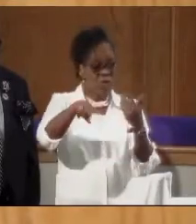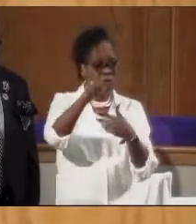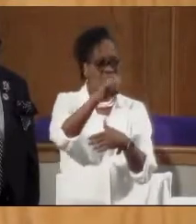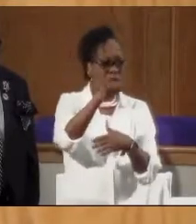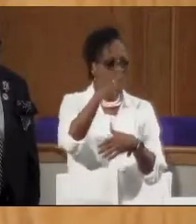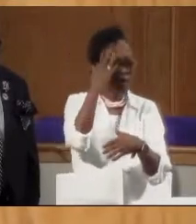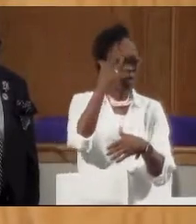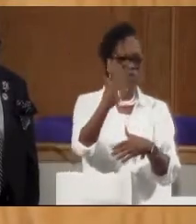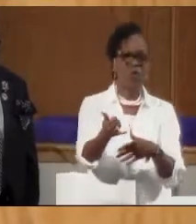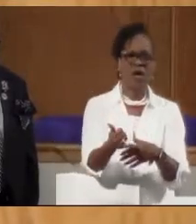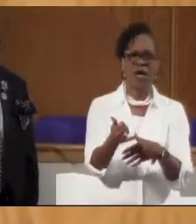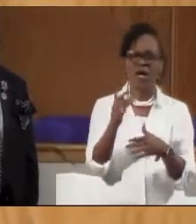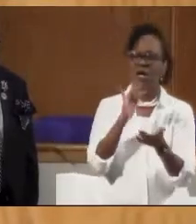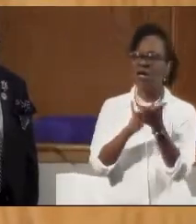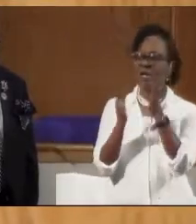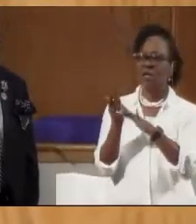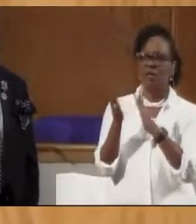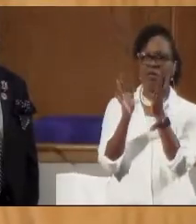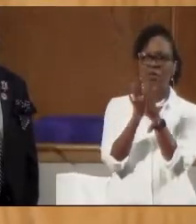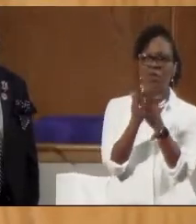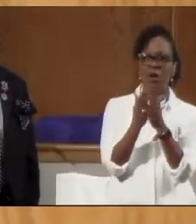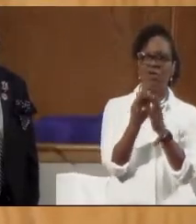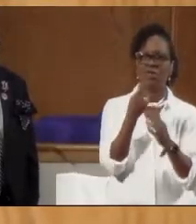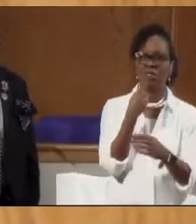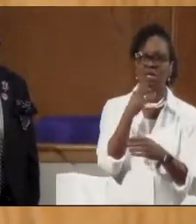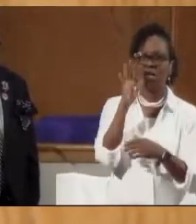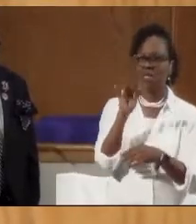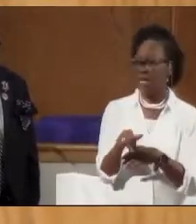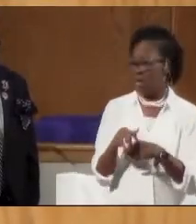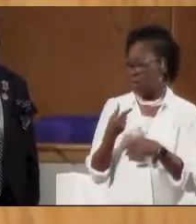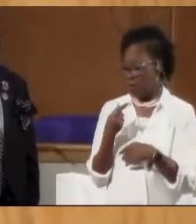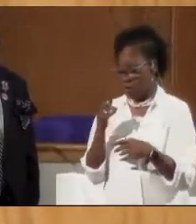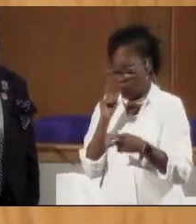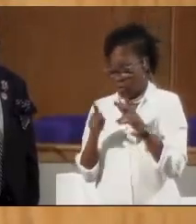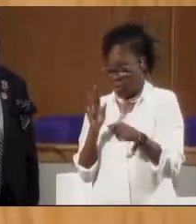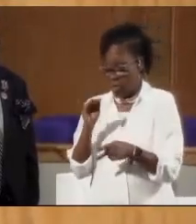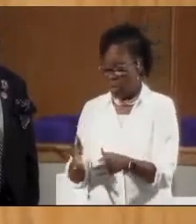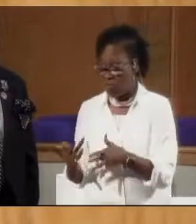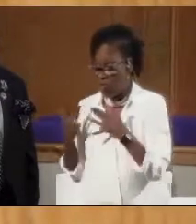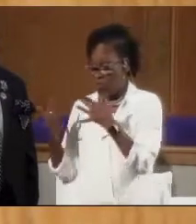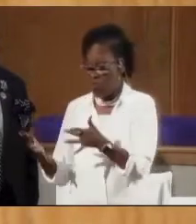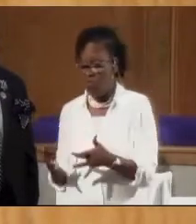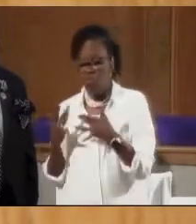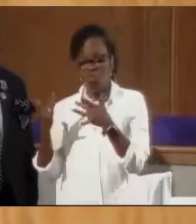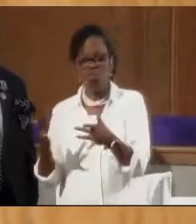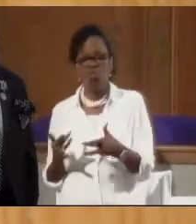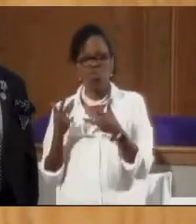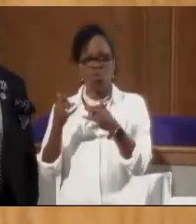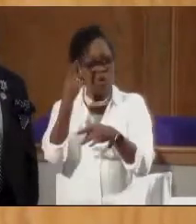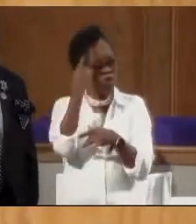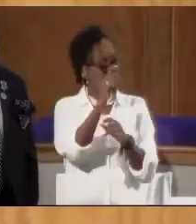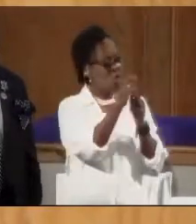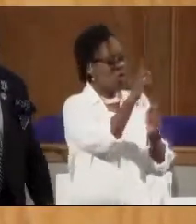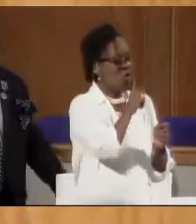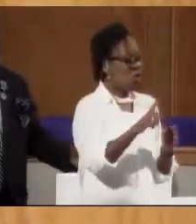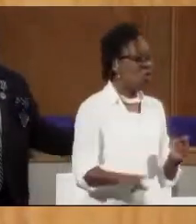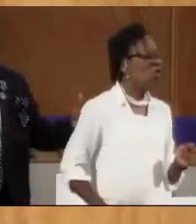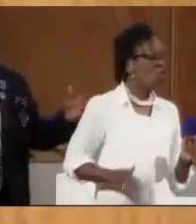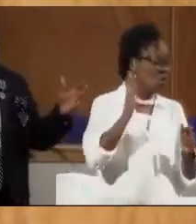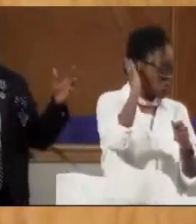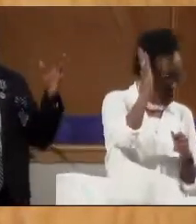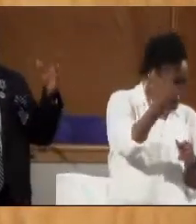why the Bible says, they that wait on the Lord